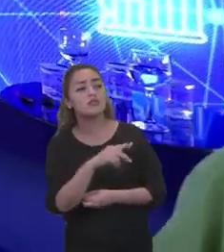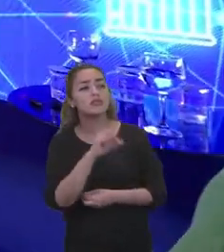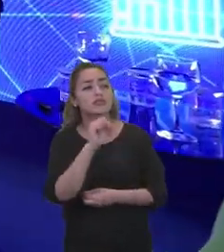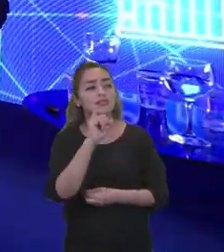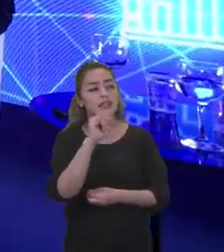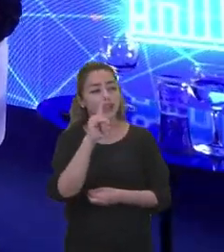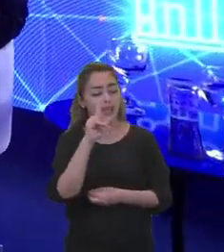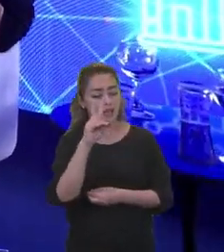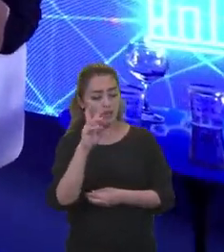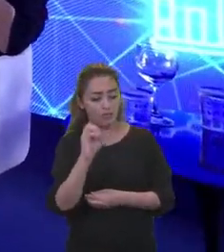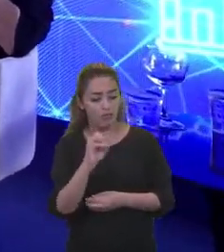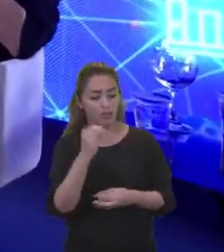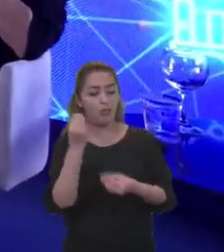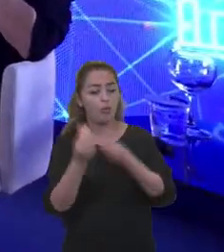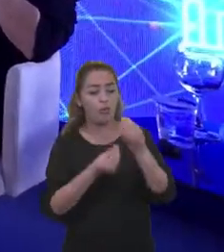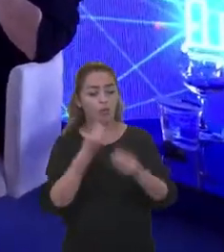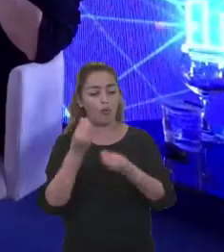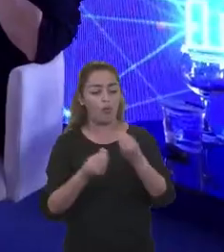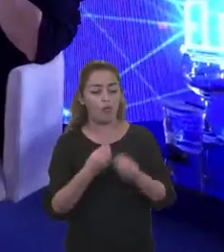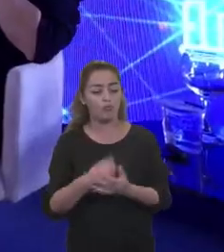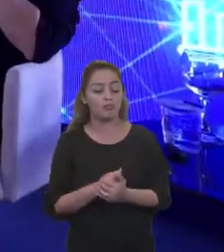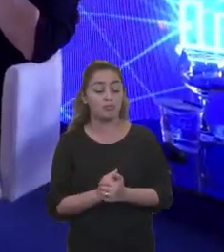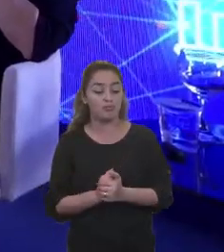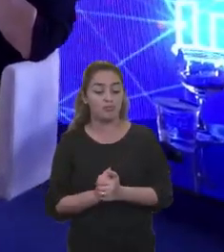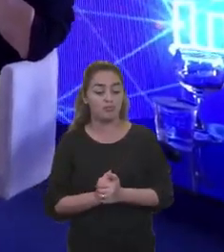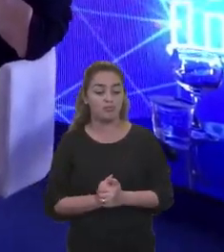How is your sea level of diversity?